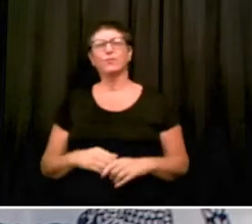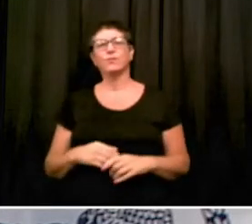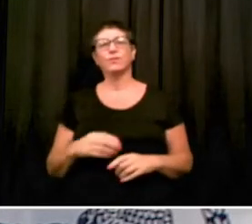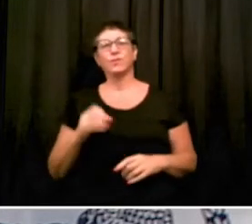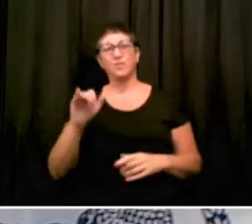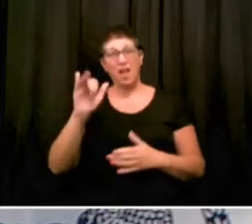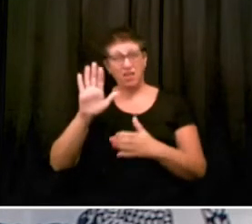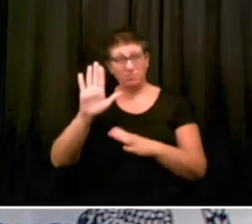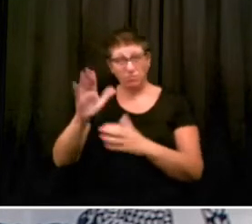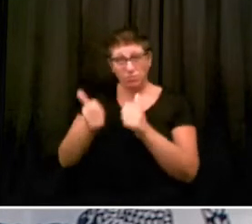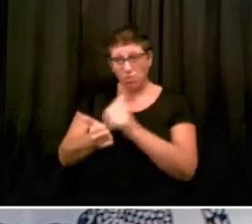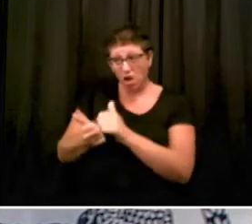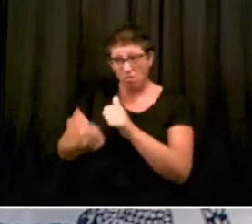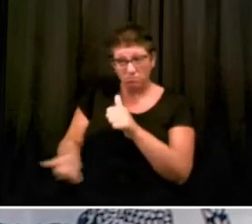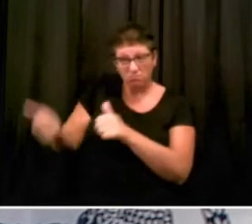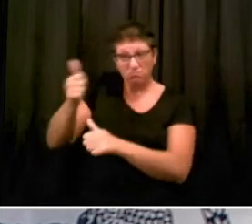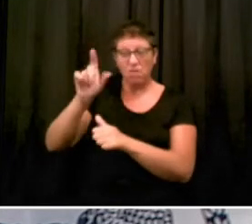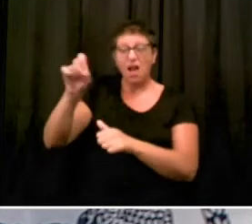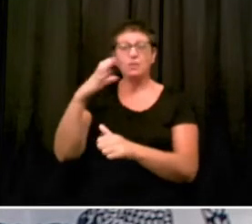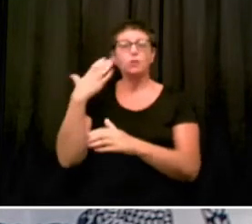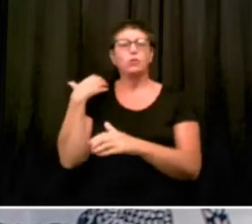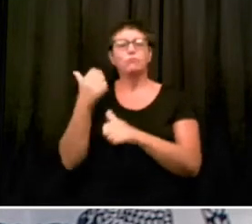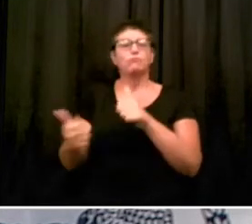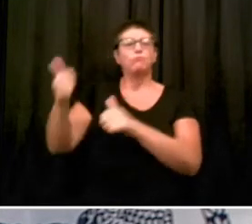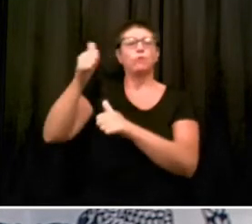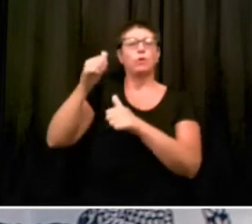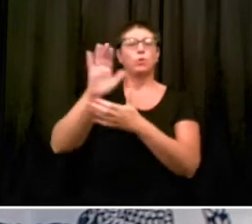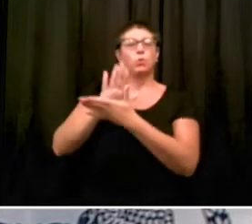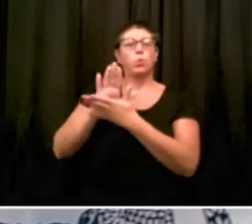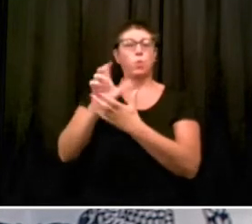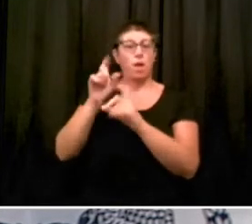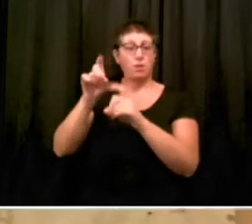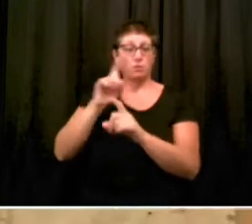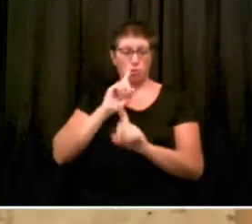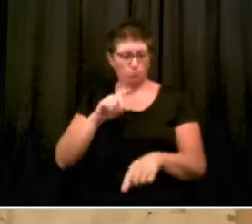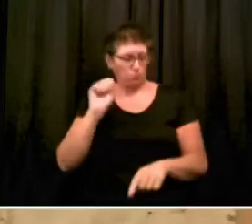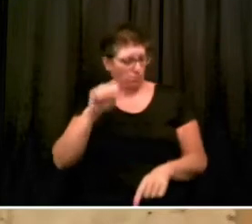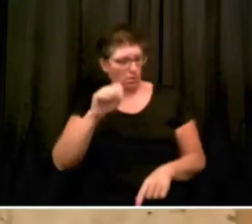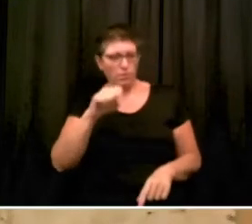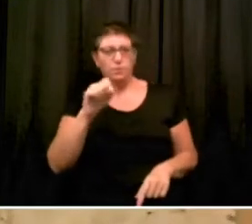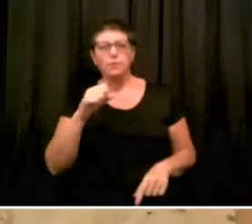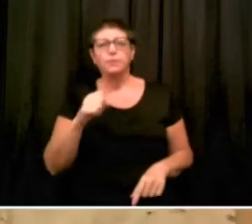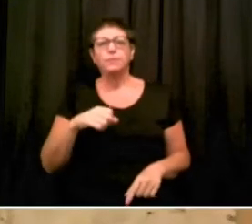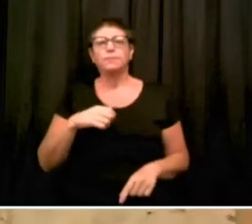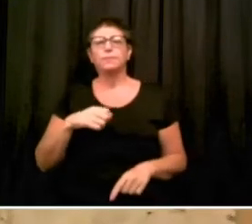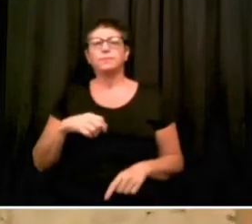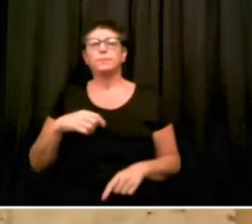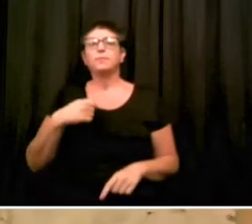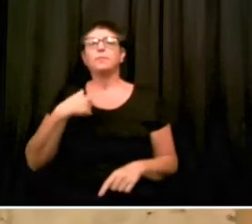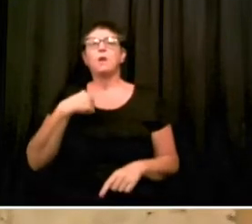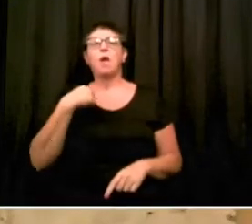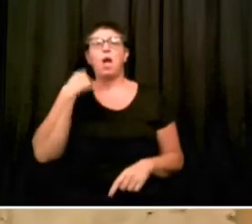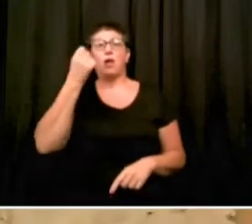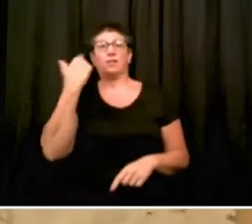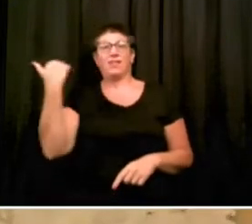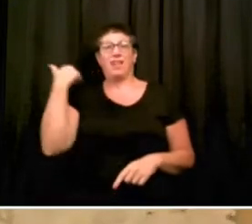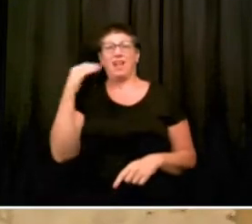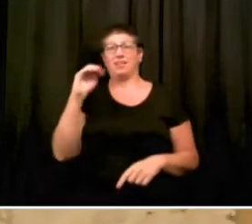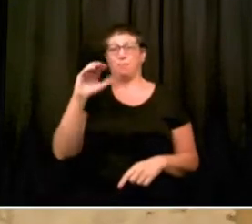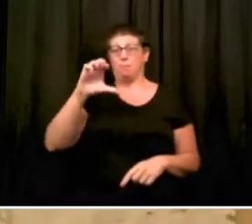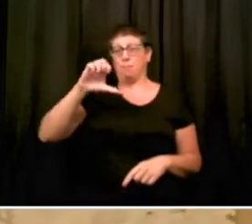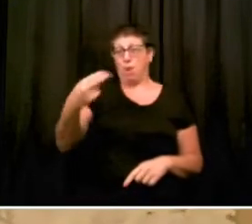Yes, sir. So different from March, we've had much more time to prepare. We've actually been able to build out